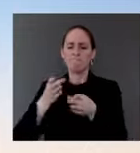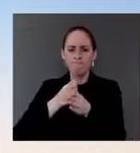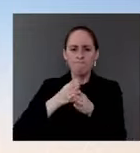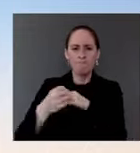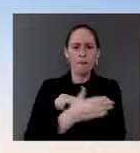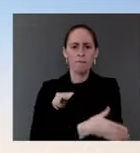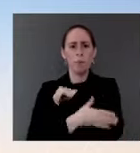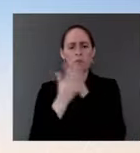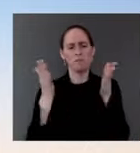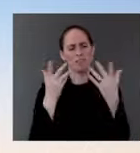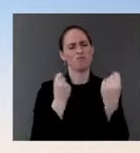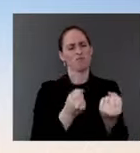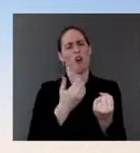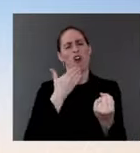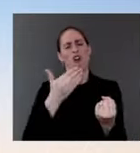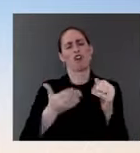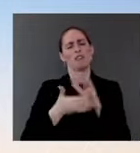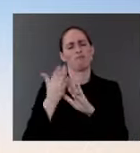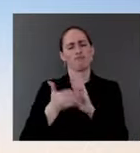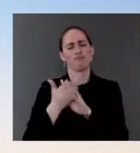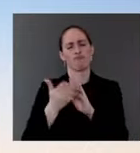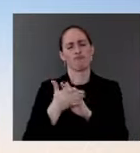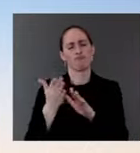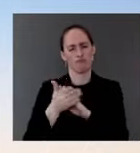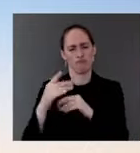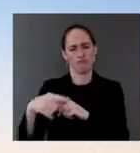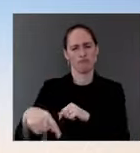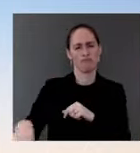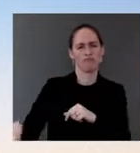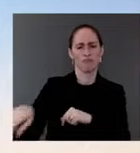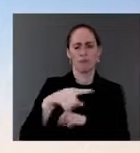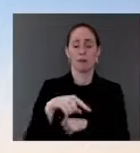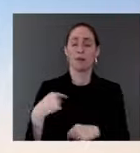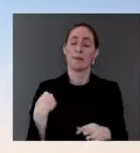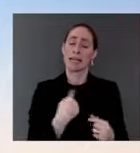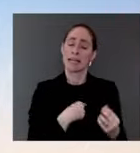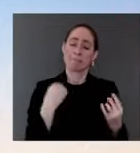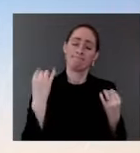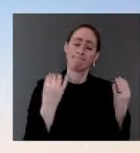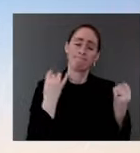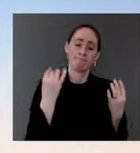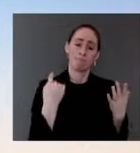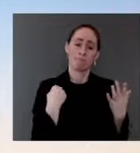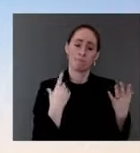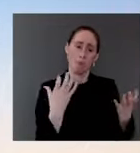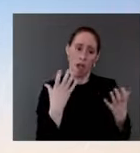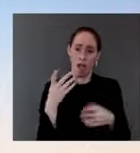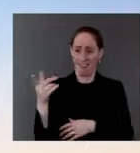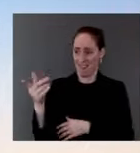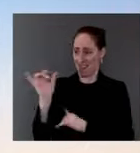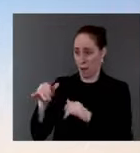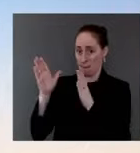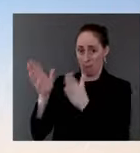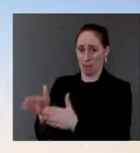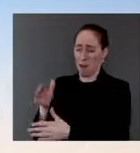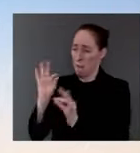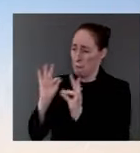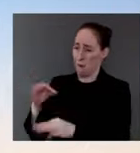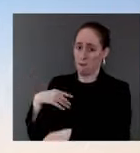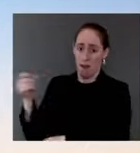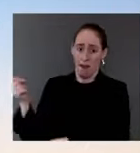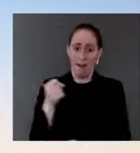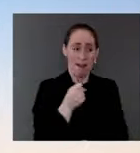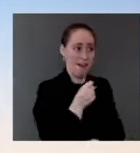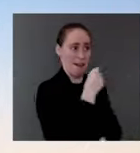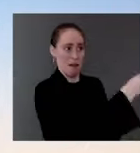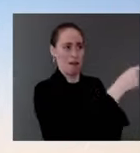talented, experienced nominees who have been nominated by a president to serve in key positions around the world, they should move forward